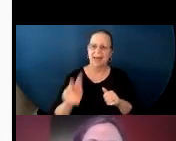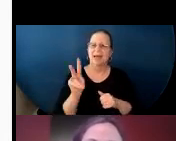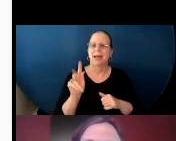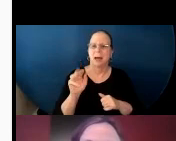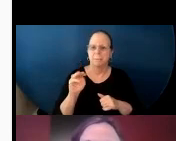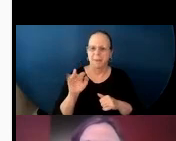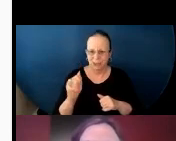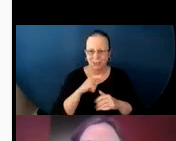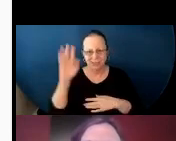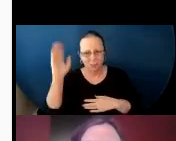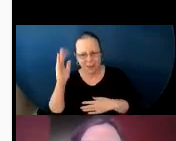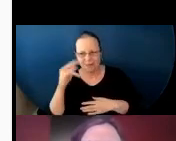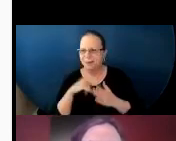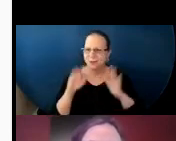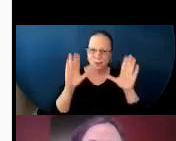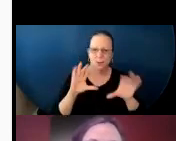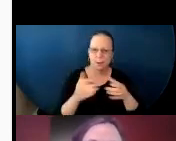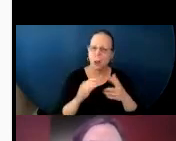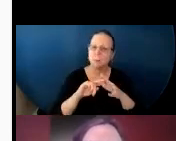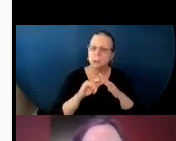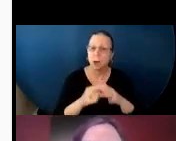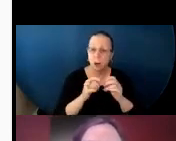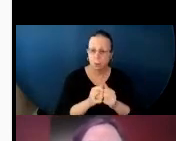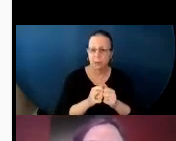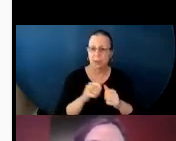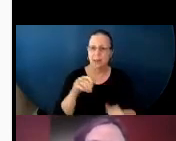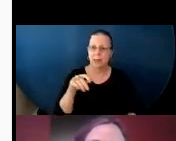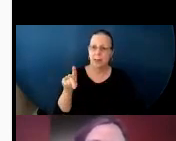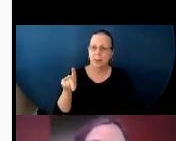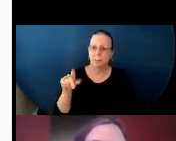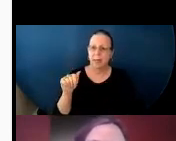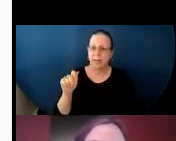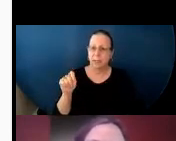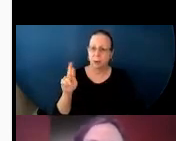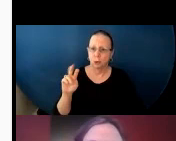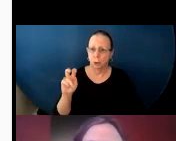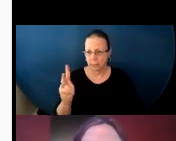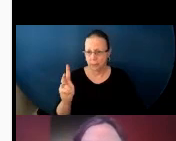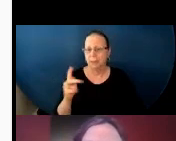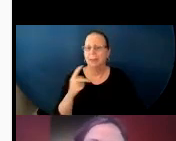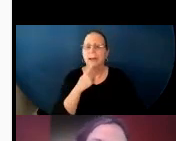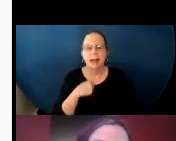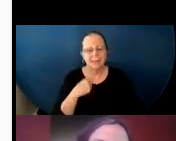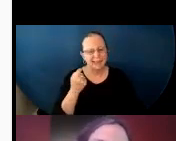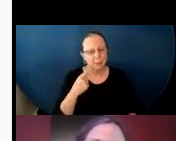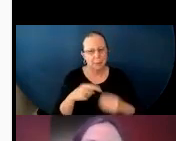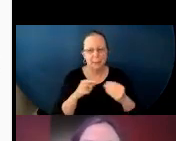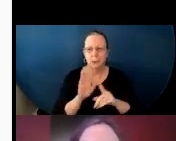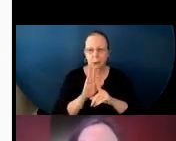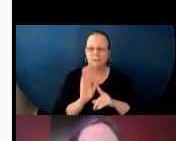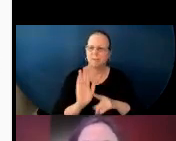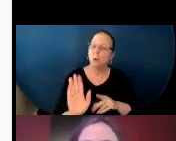I'm gonna just start with Patrick. Patrick, I just want you to tell us a little bit about yourself, your name, where